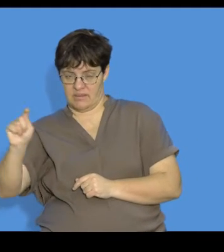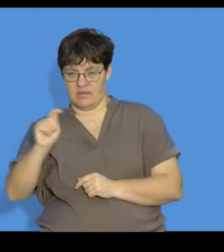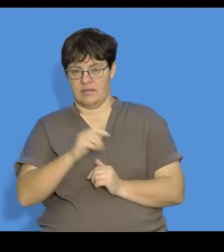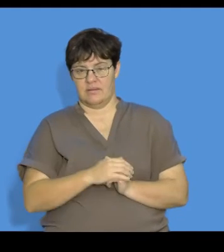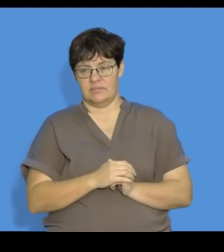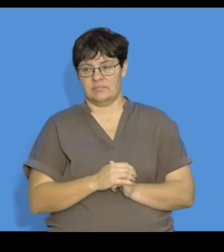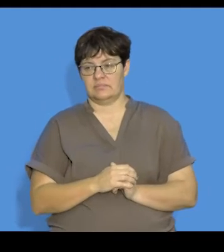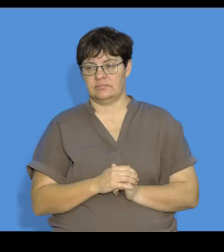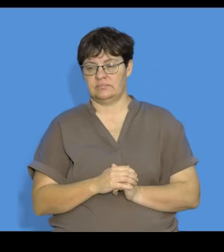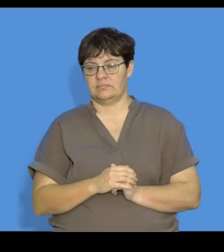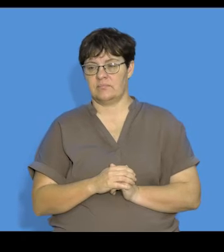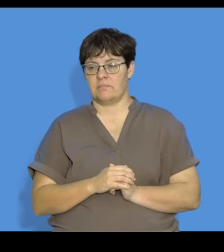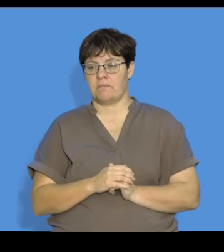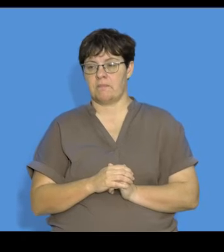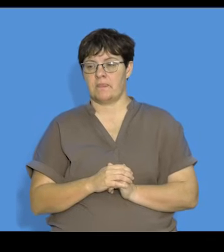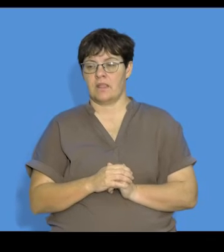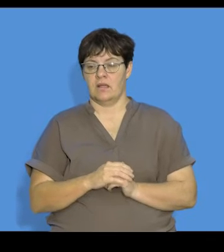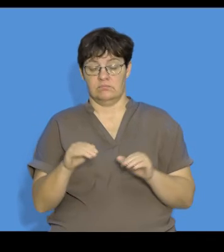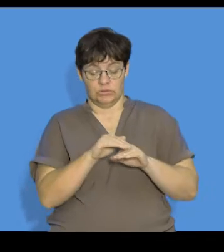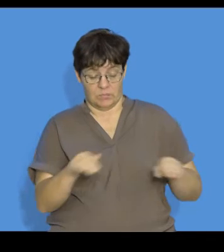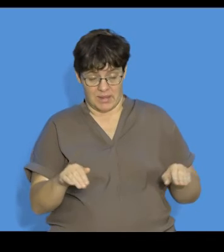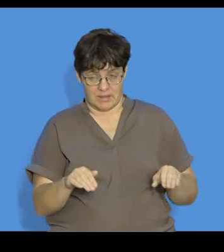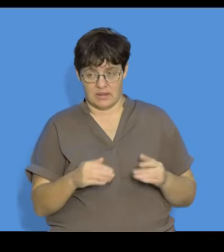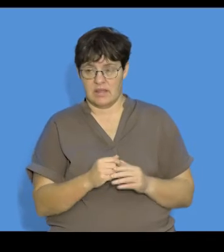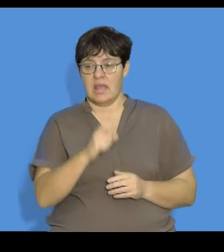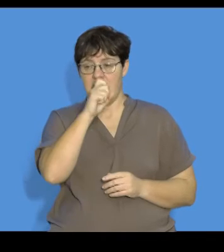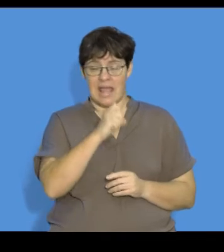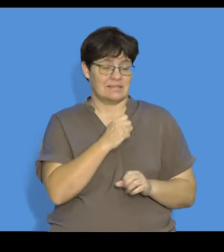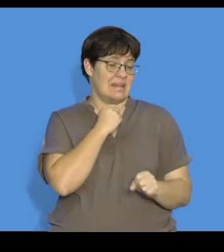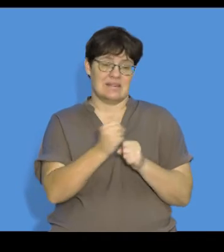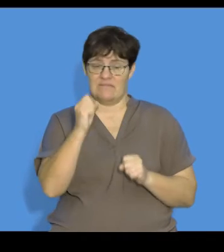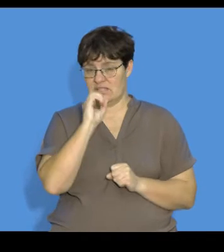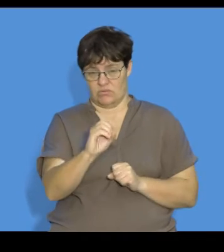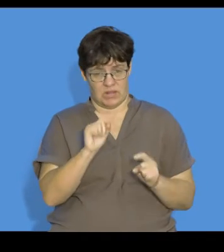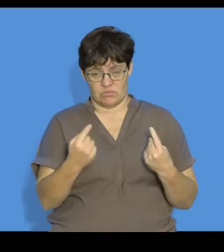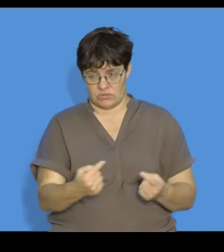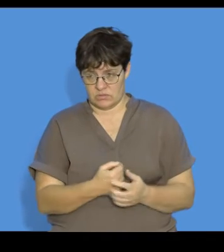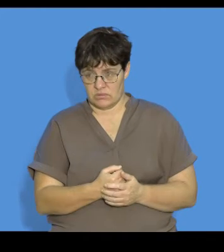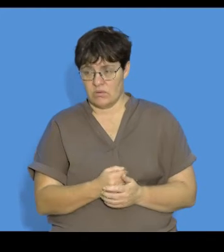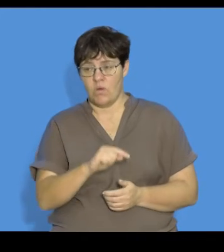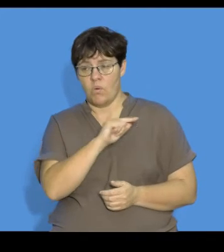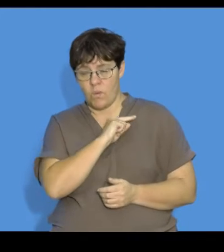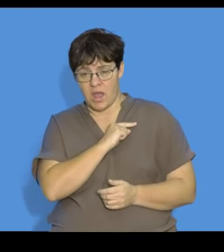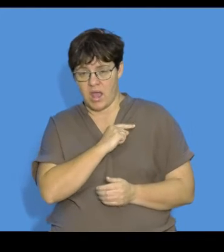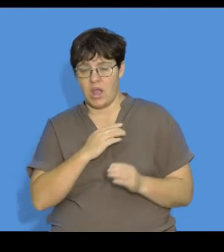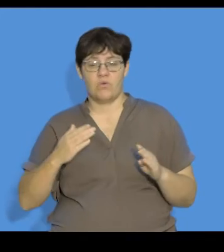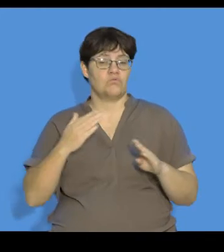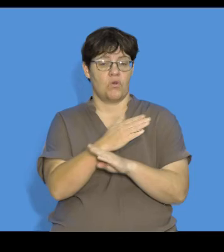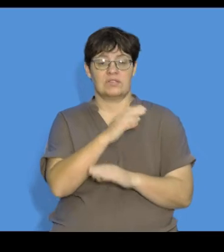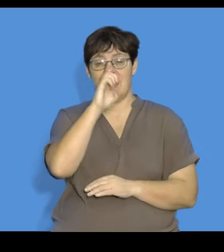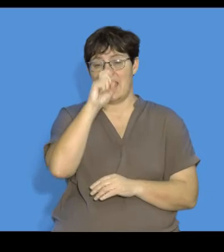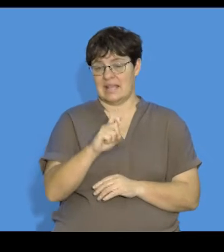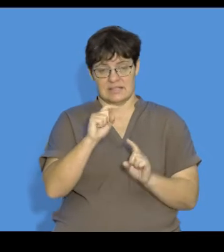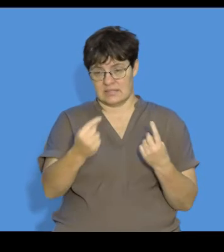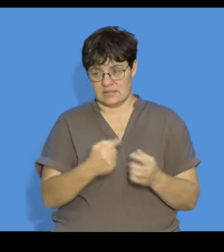1. Now, the domain quickly is x can never be 0, right? Because it cannot cross the